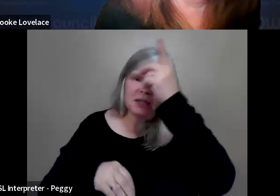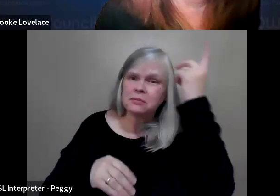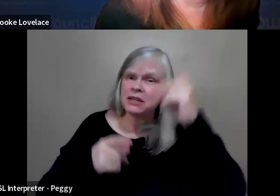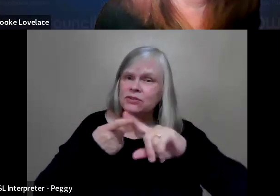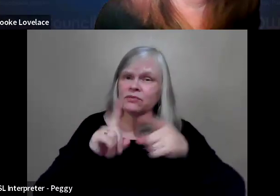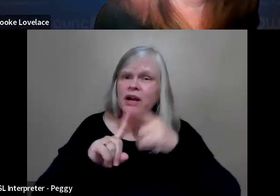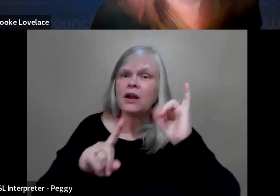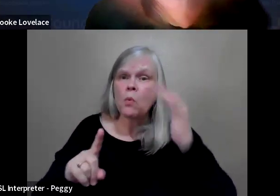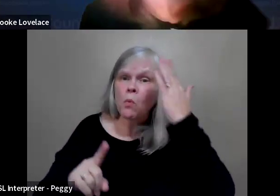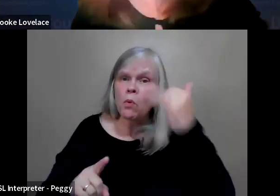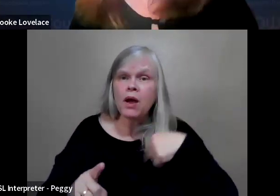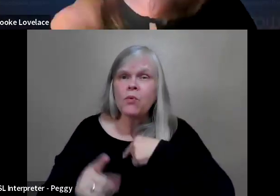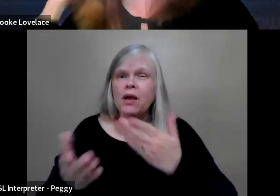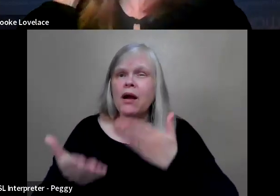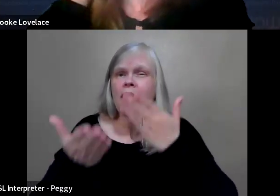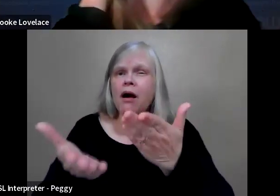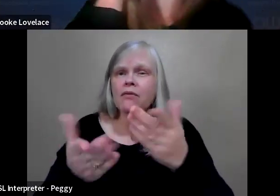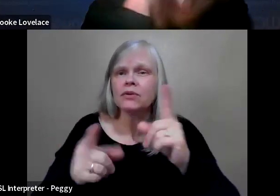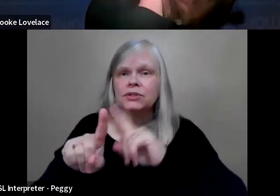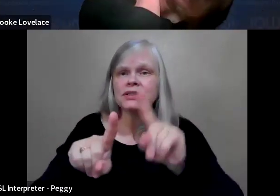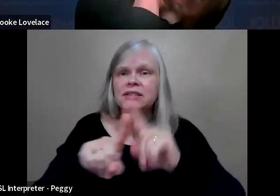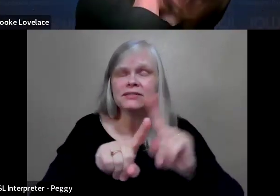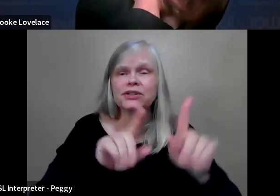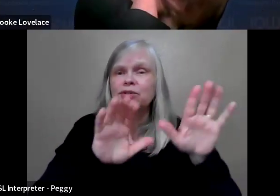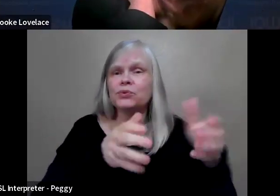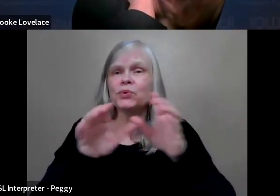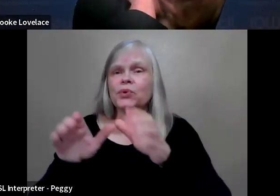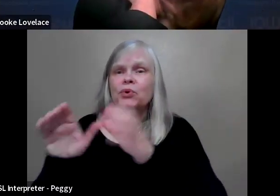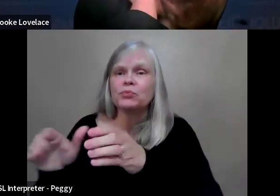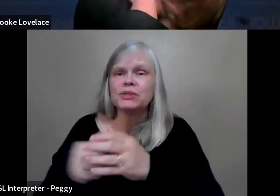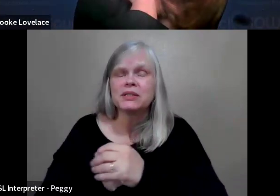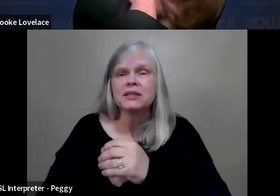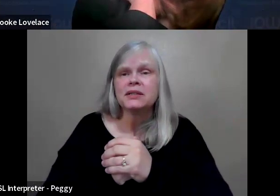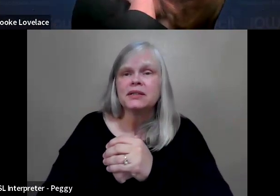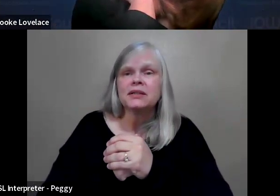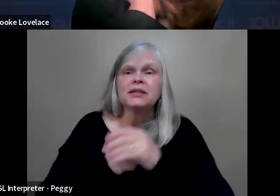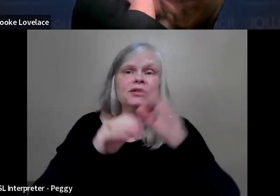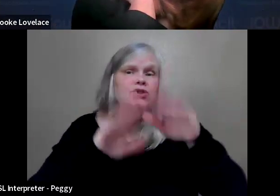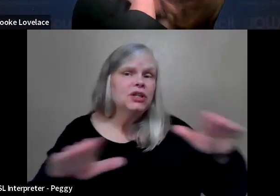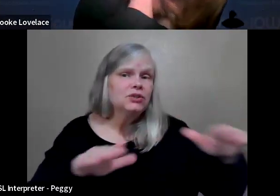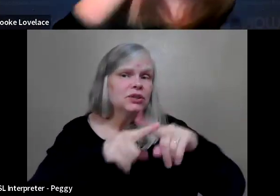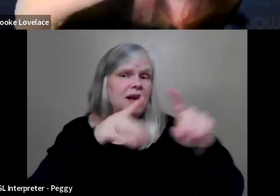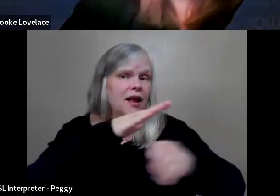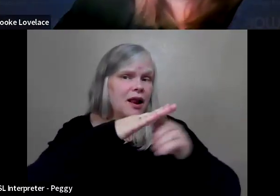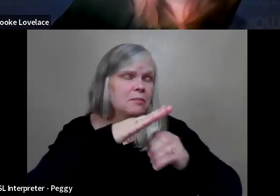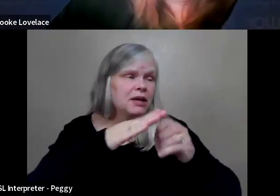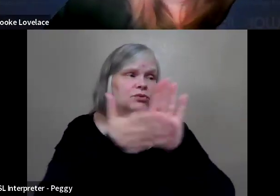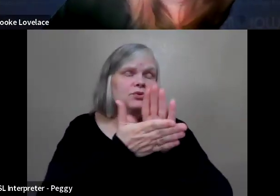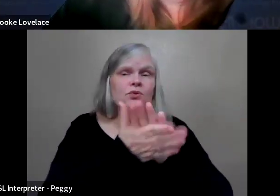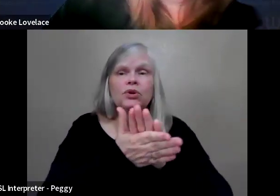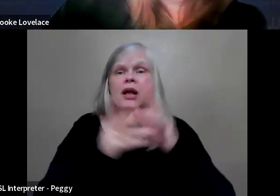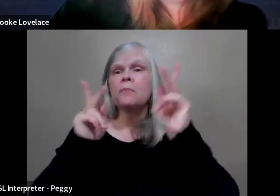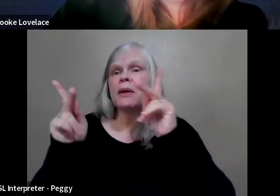why we offer these to so many different groups, from children in elementary schools to people in